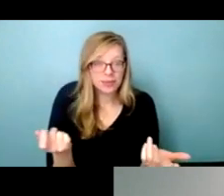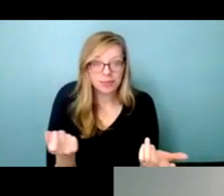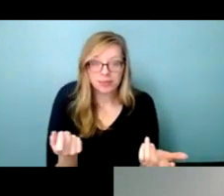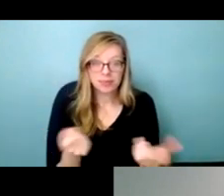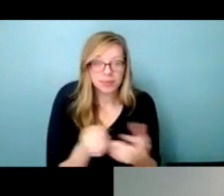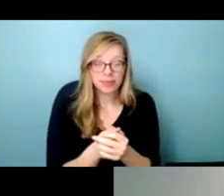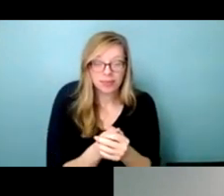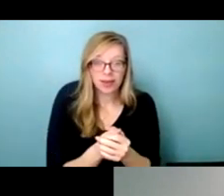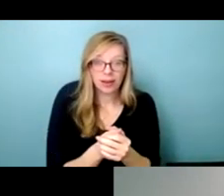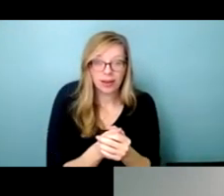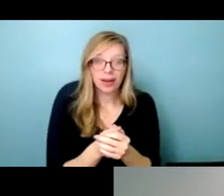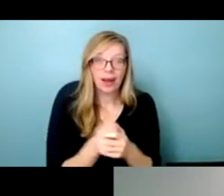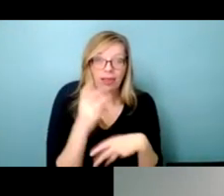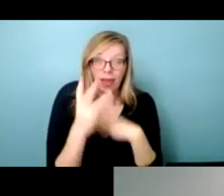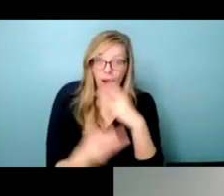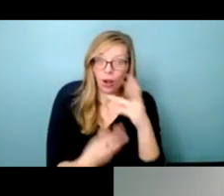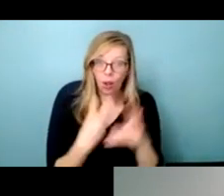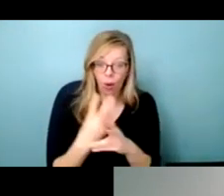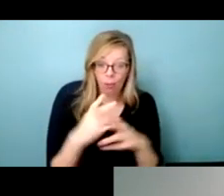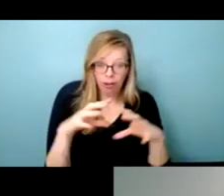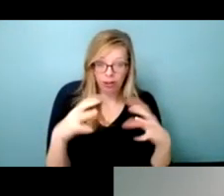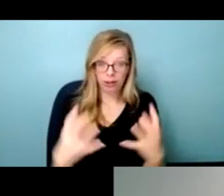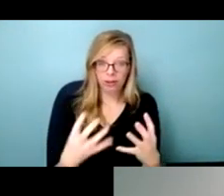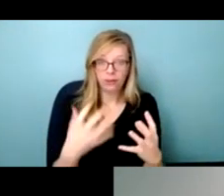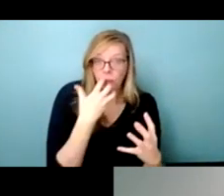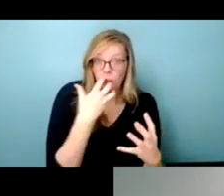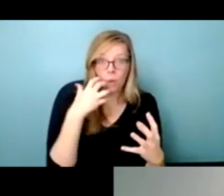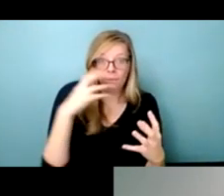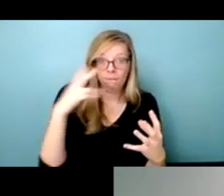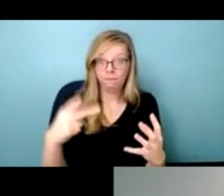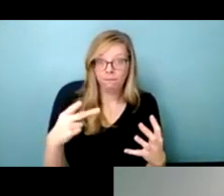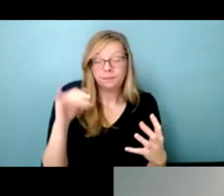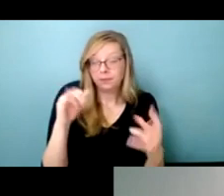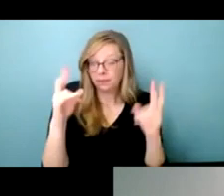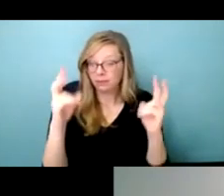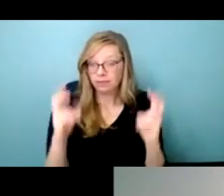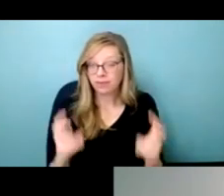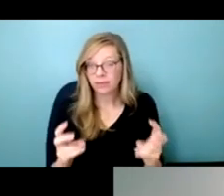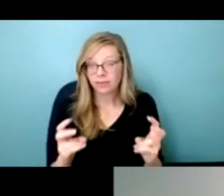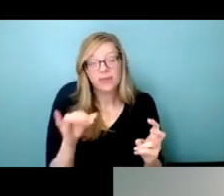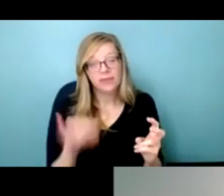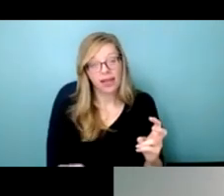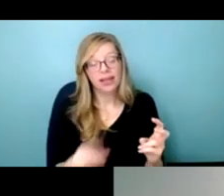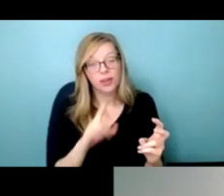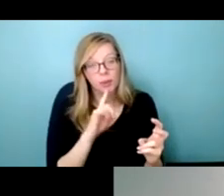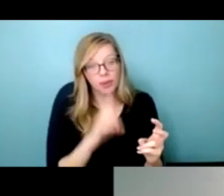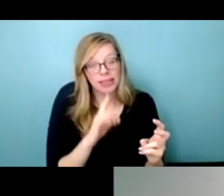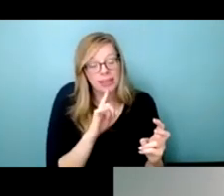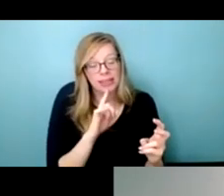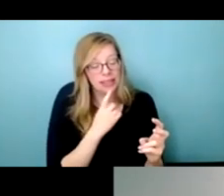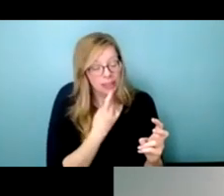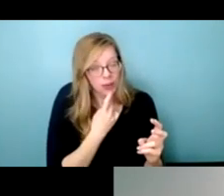the global warming issue is on the forefront of, what's facing humanity right now.